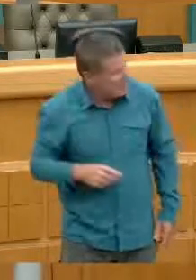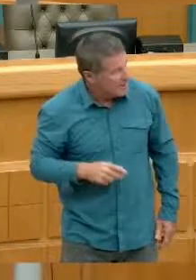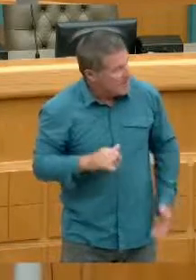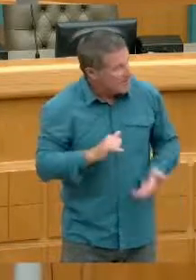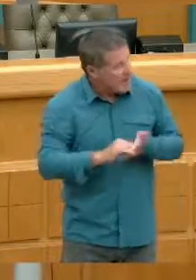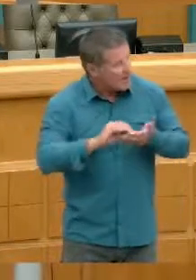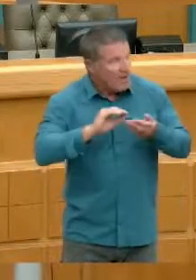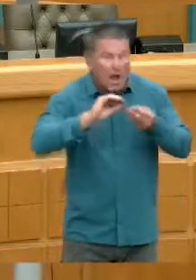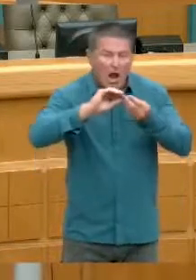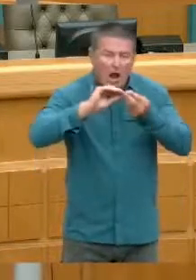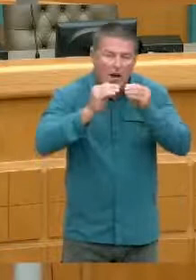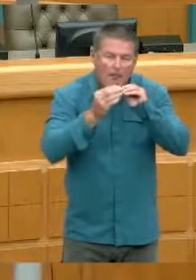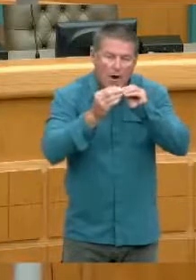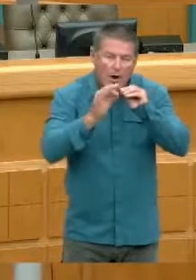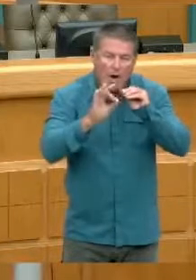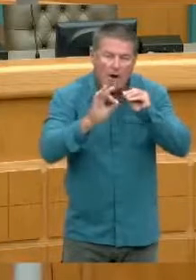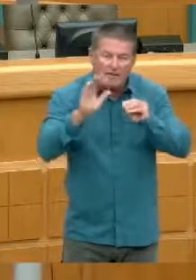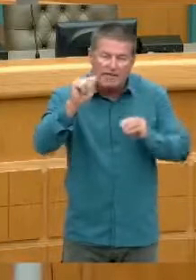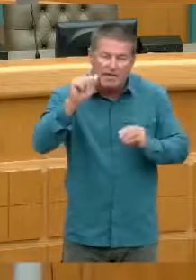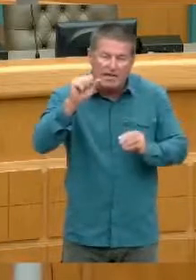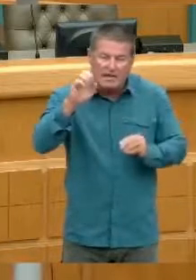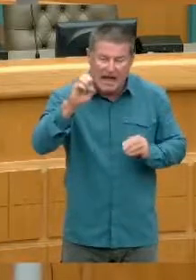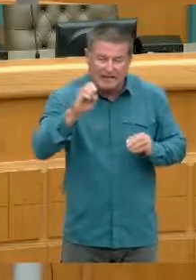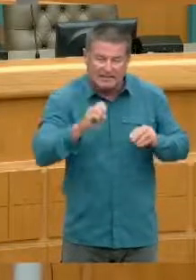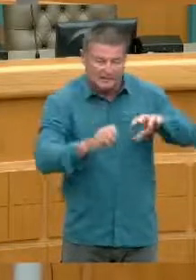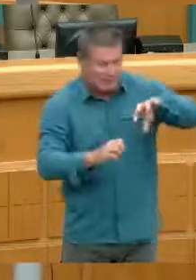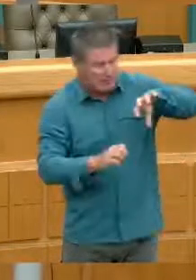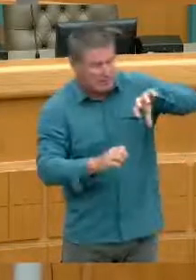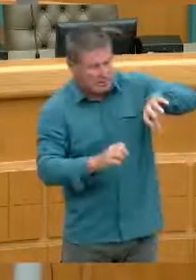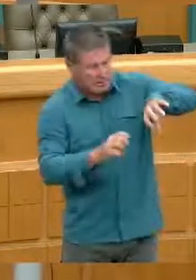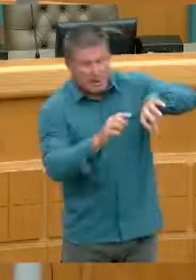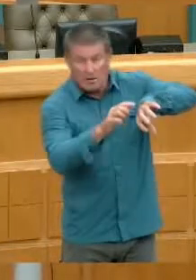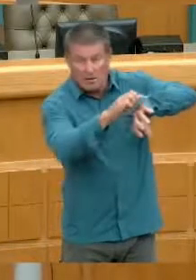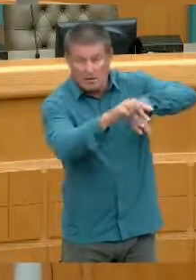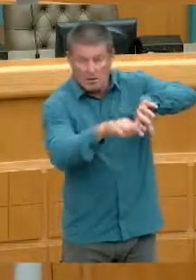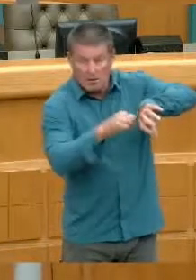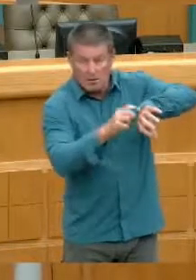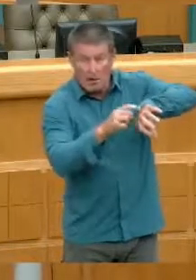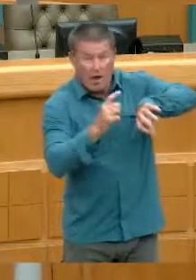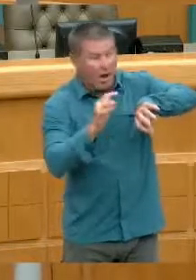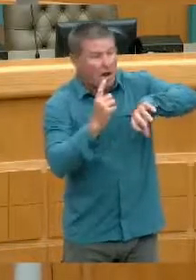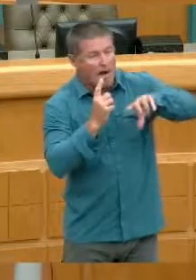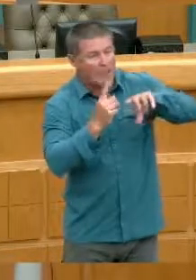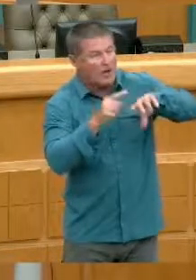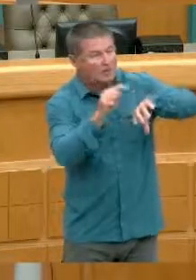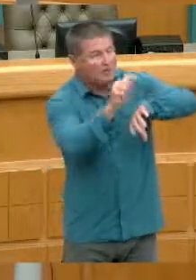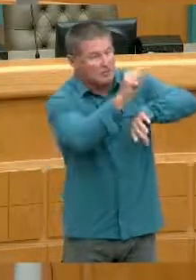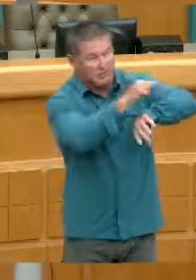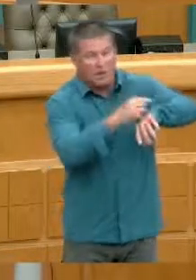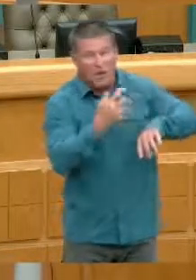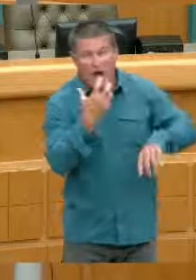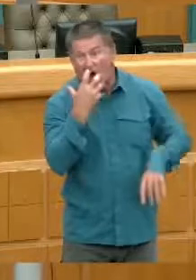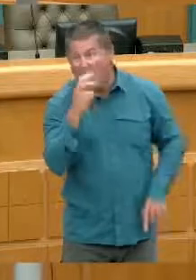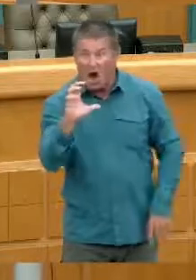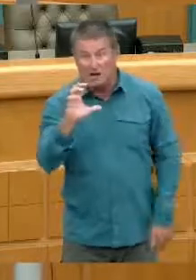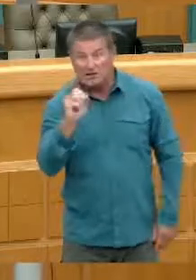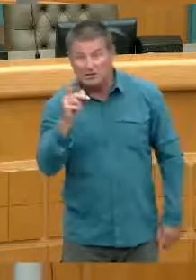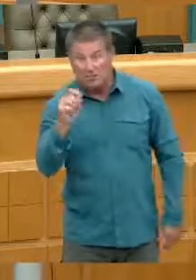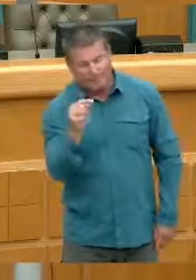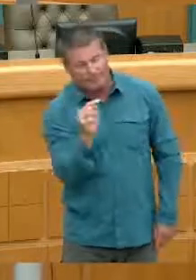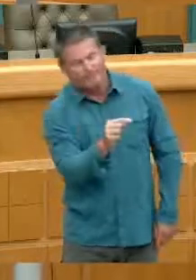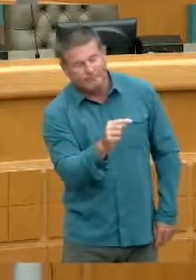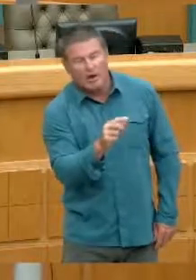of cases total in the coastal bend area up to today. You can see the hot spot is Nueces County